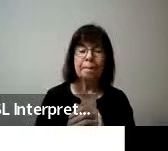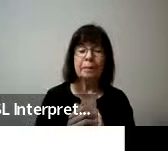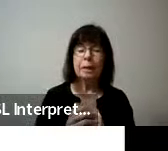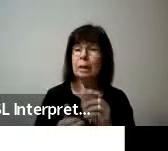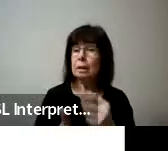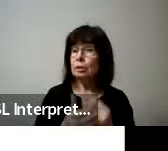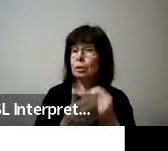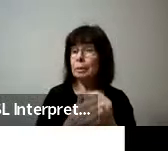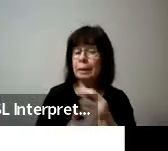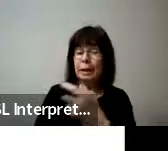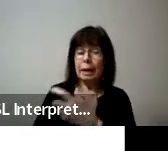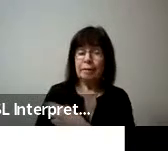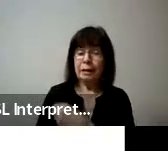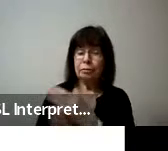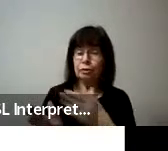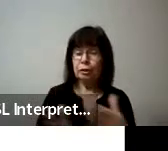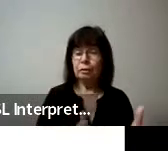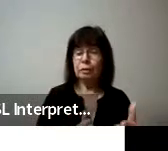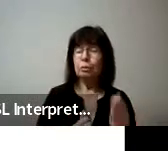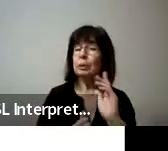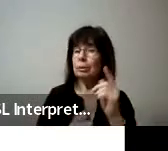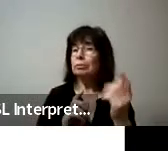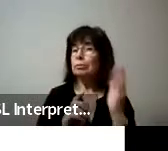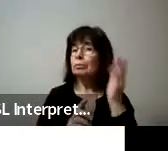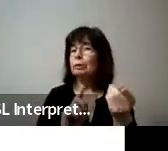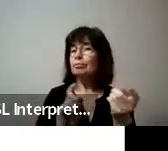and vaccination strategies are going to evolve.